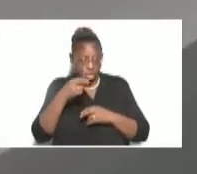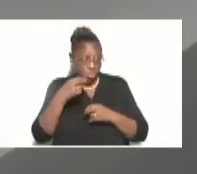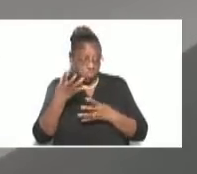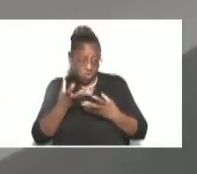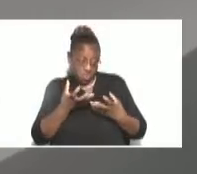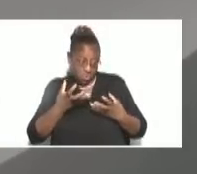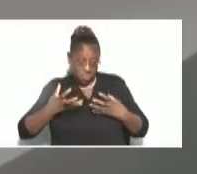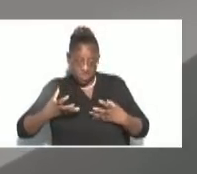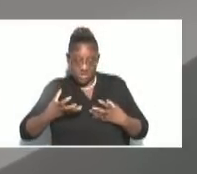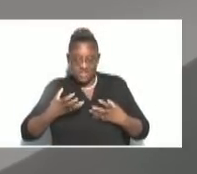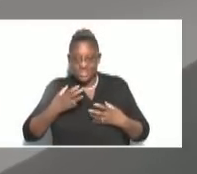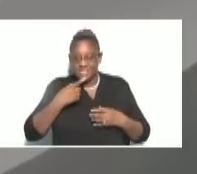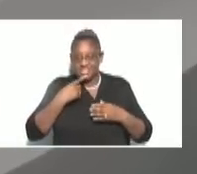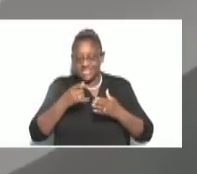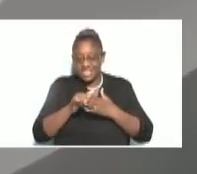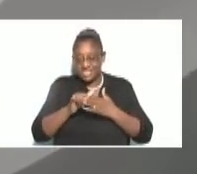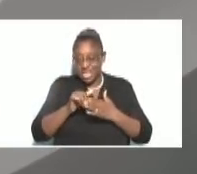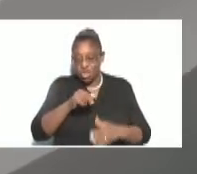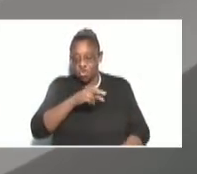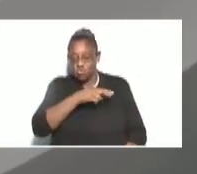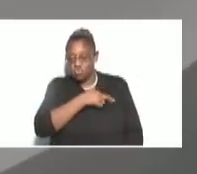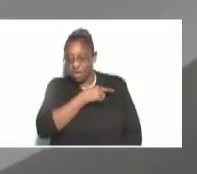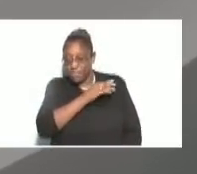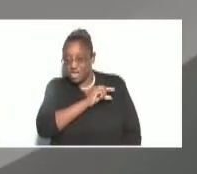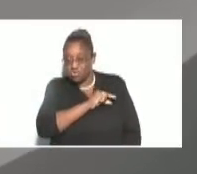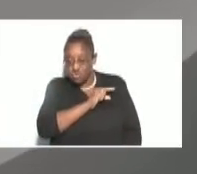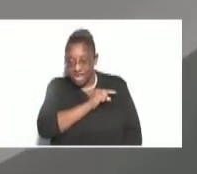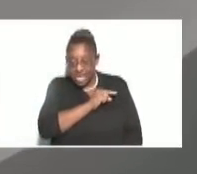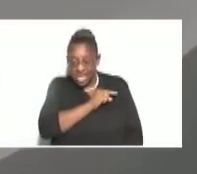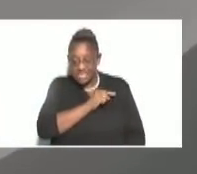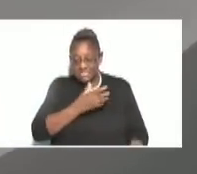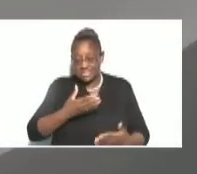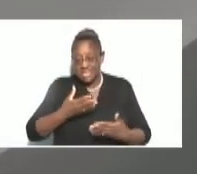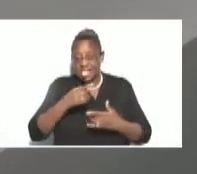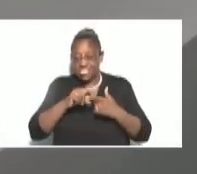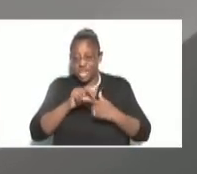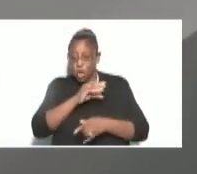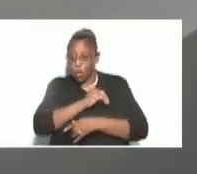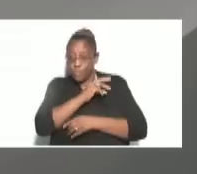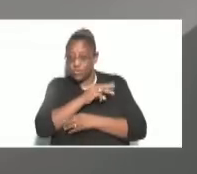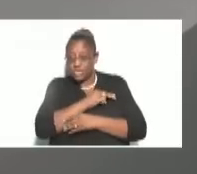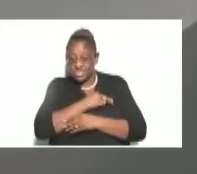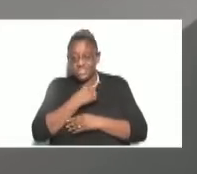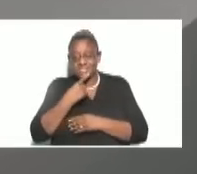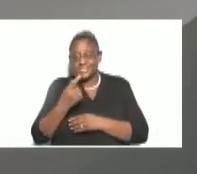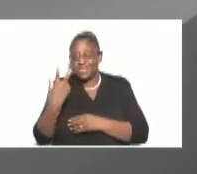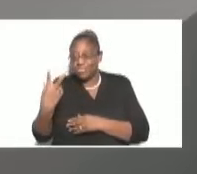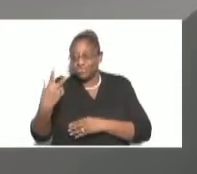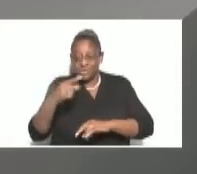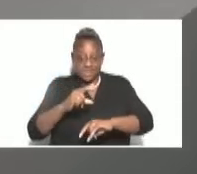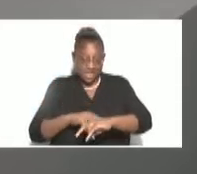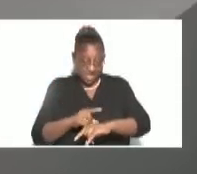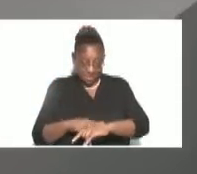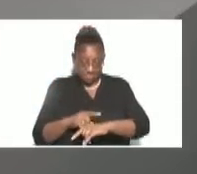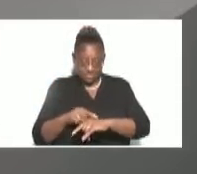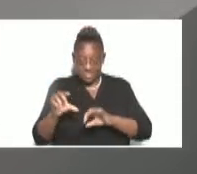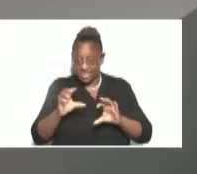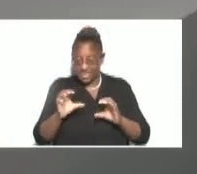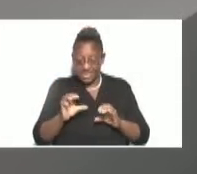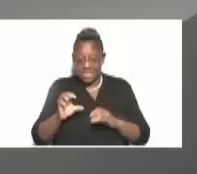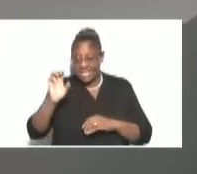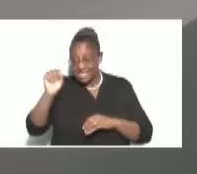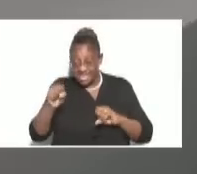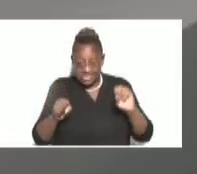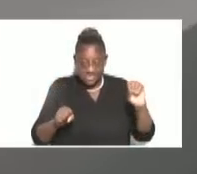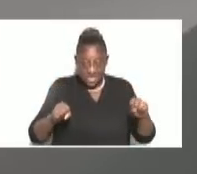that. Robert Grant wanted to be the candidate, Obie Wilscombe wanted to be the candidate, and we had to do 3 runoffs before